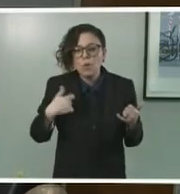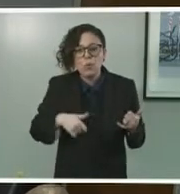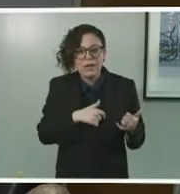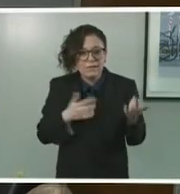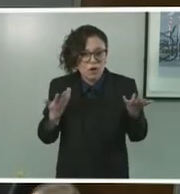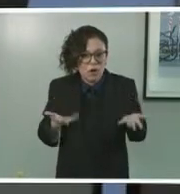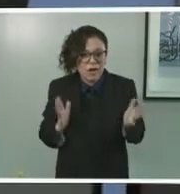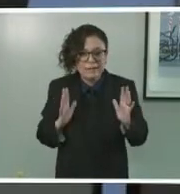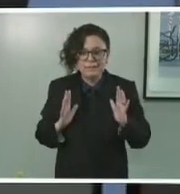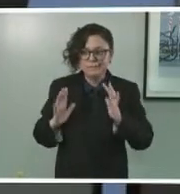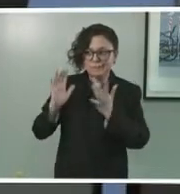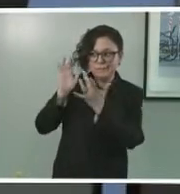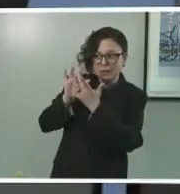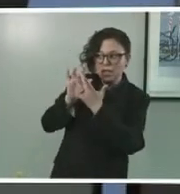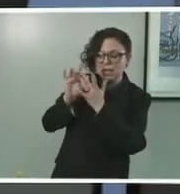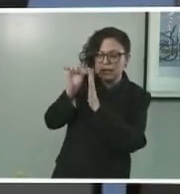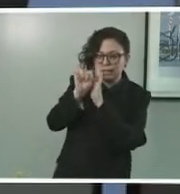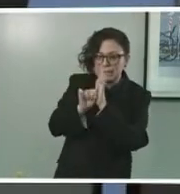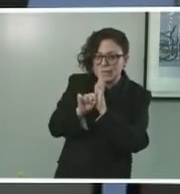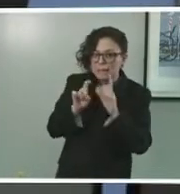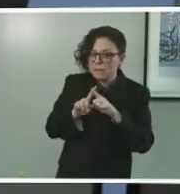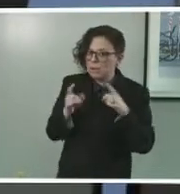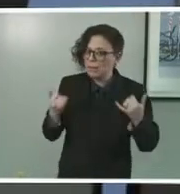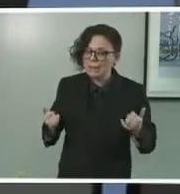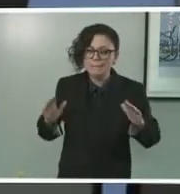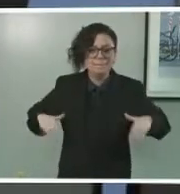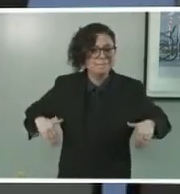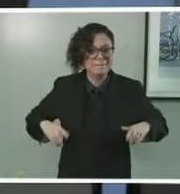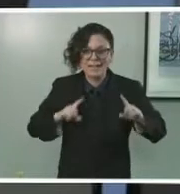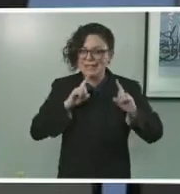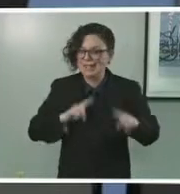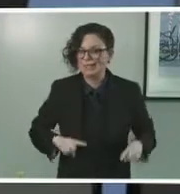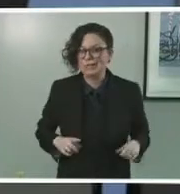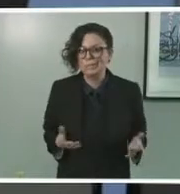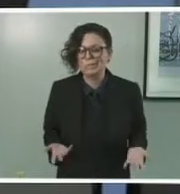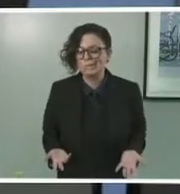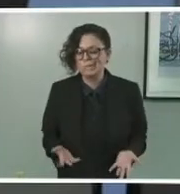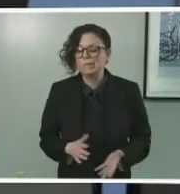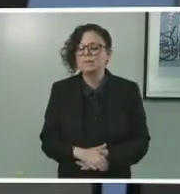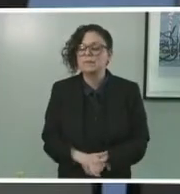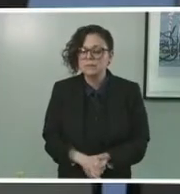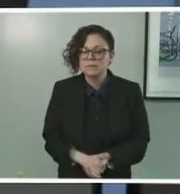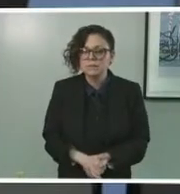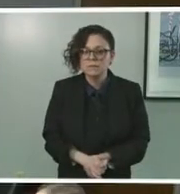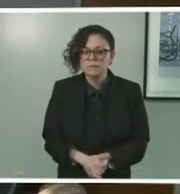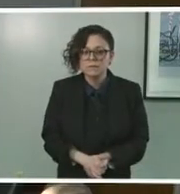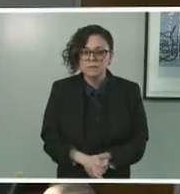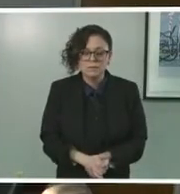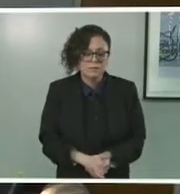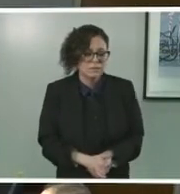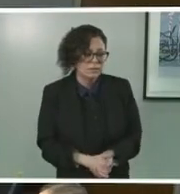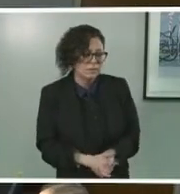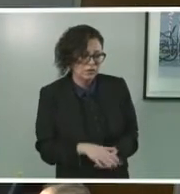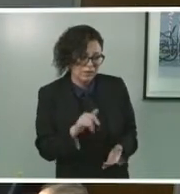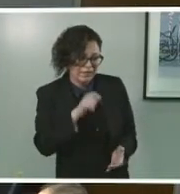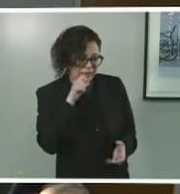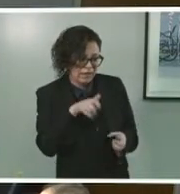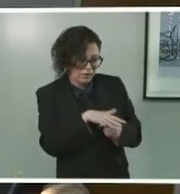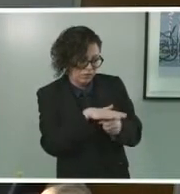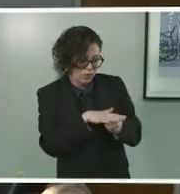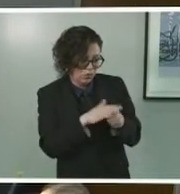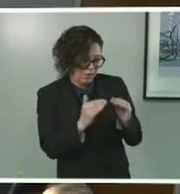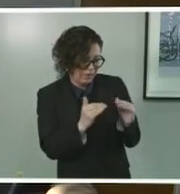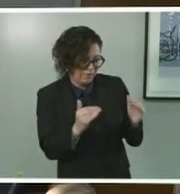with the state, but at this point, we don't know the answer to that. It's not a decision held at the local level. It's a statewide There are